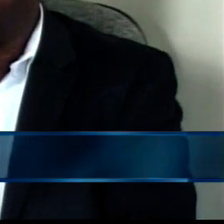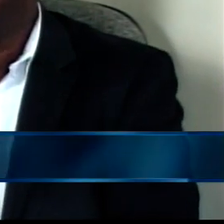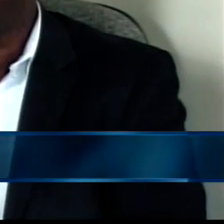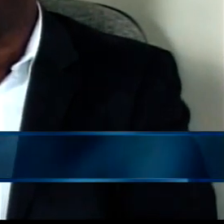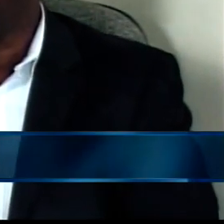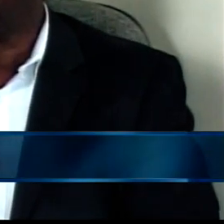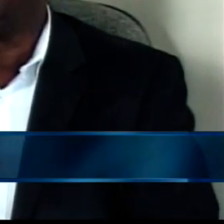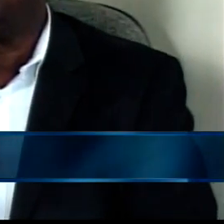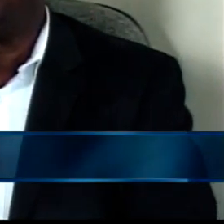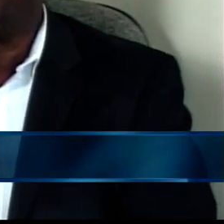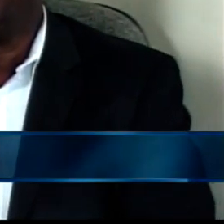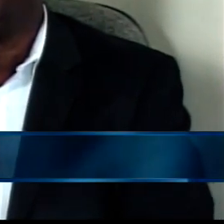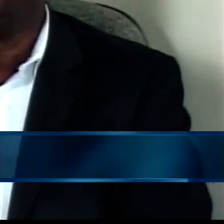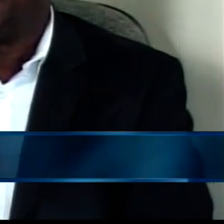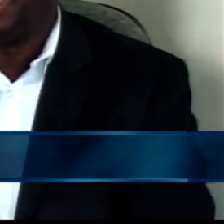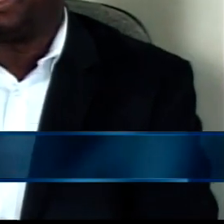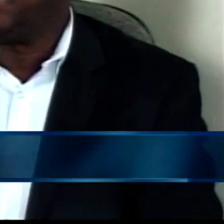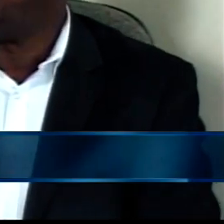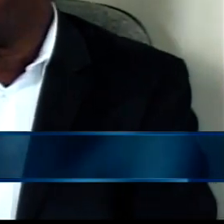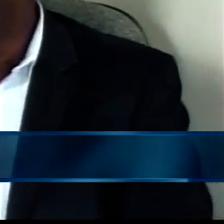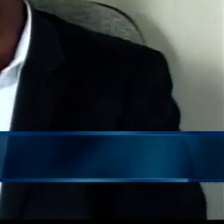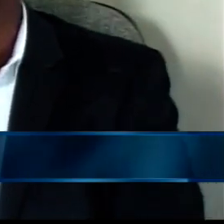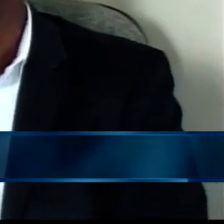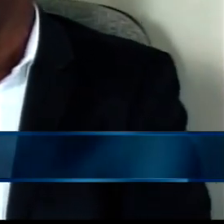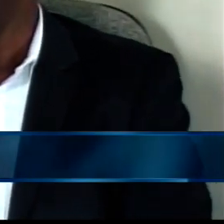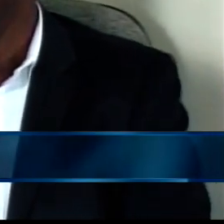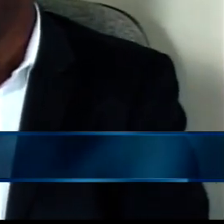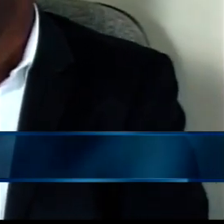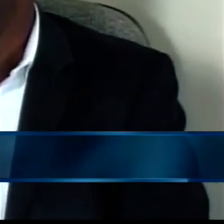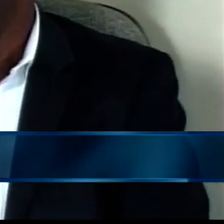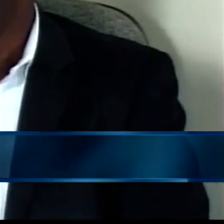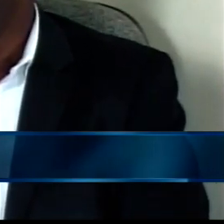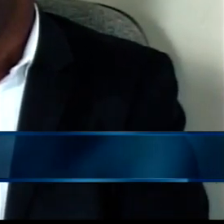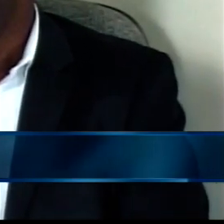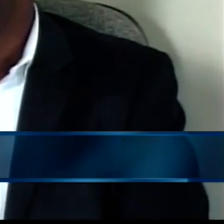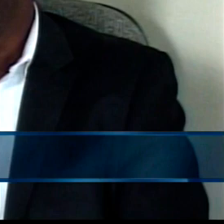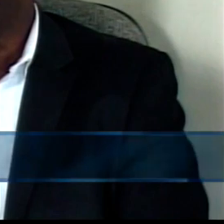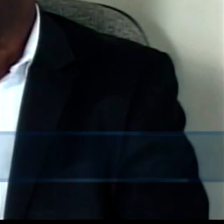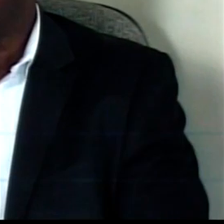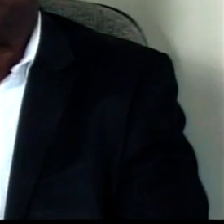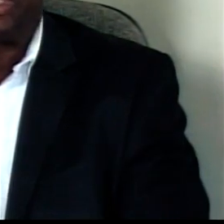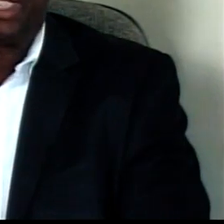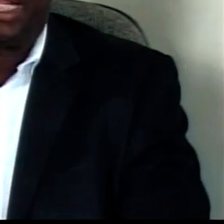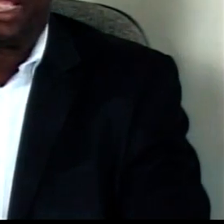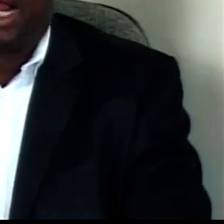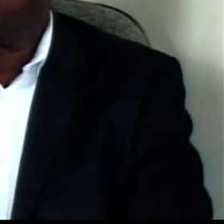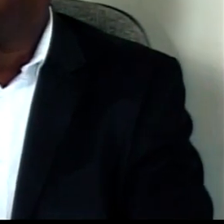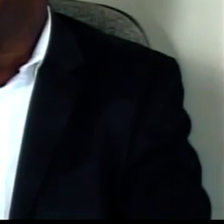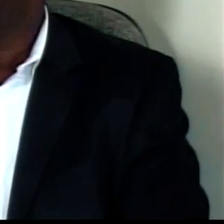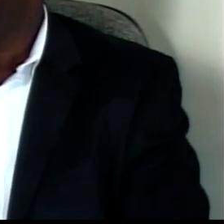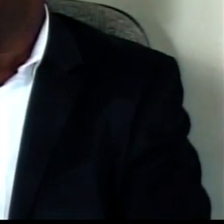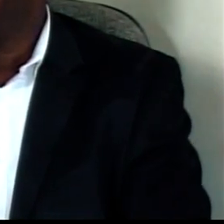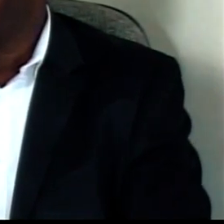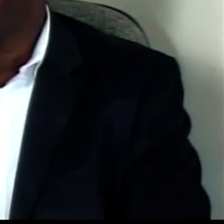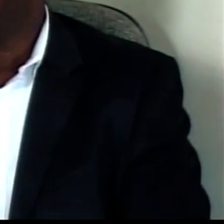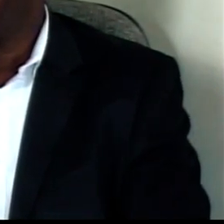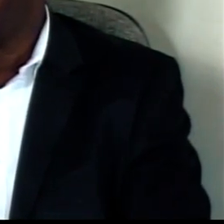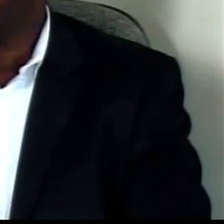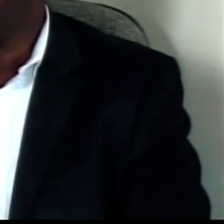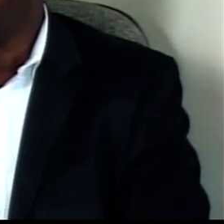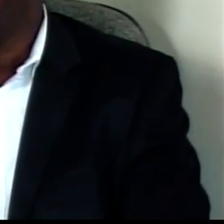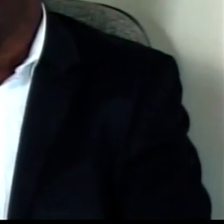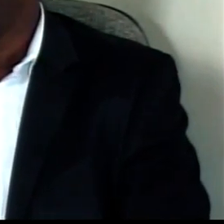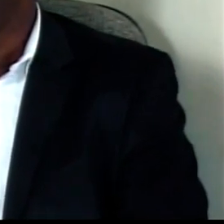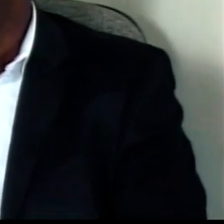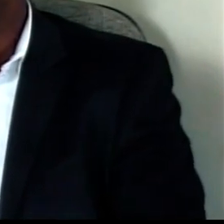it to a politician who's elected to do it, because he can only do part of it. Okay, but there's some who sit in the armchairs comfortable and watch out